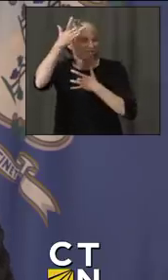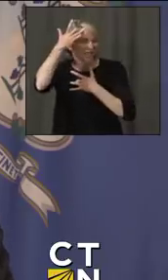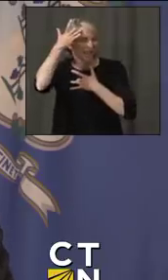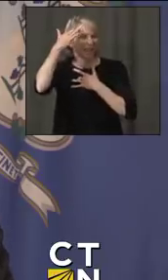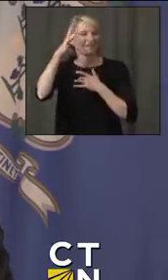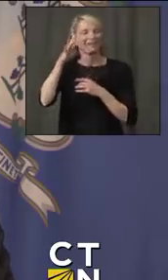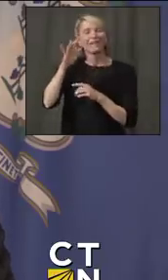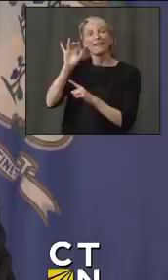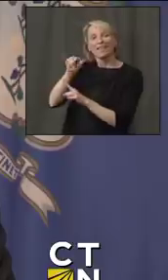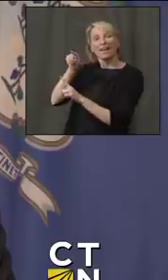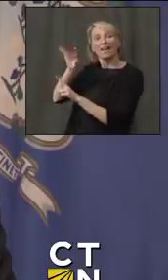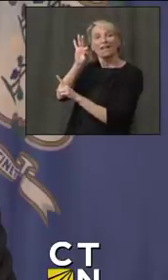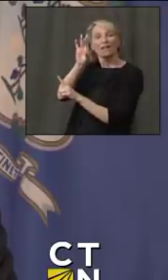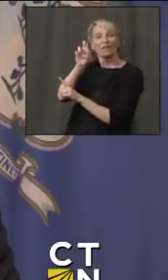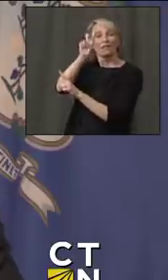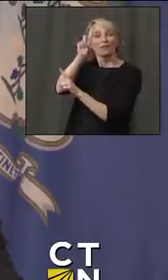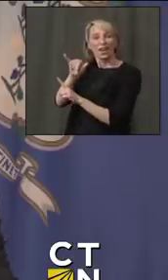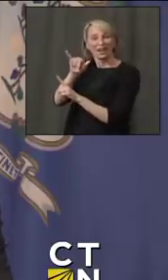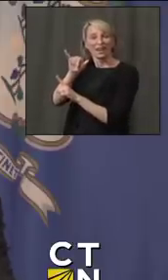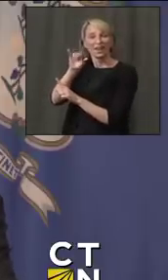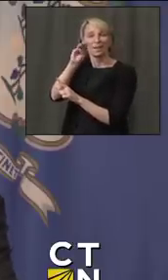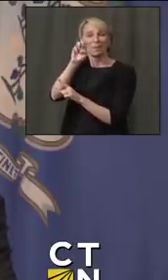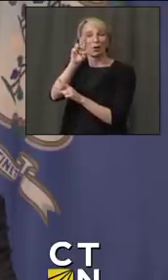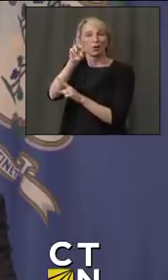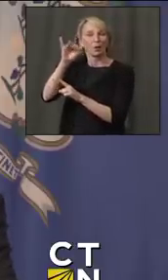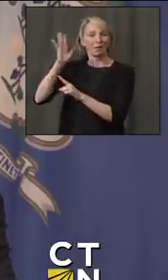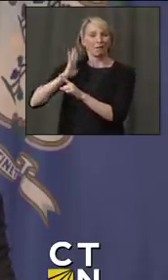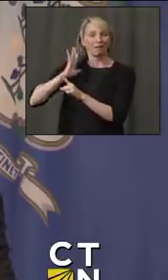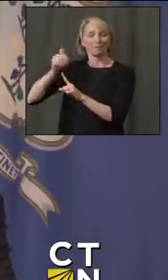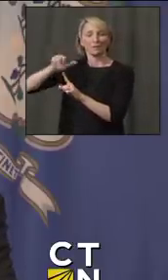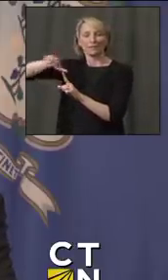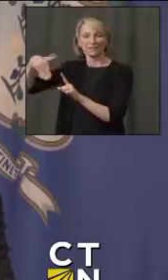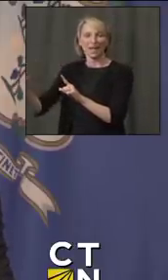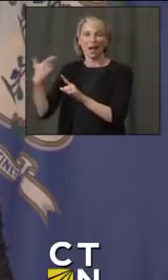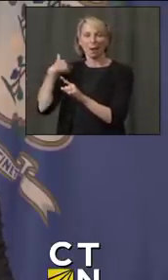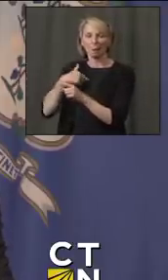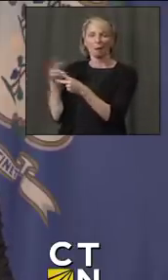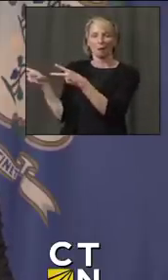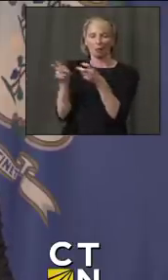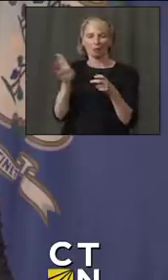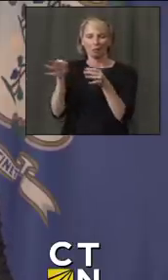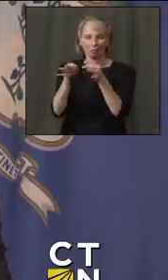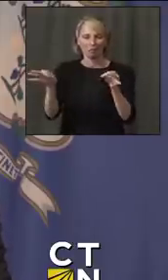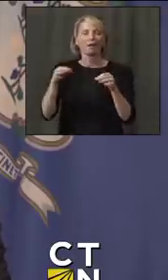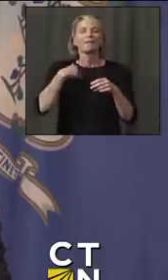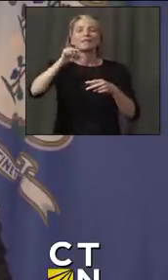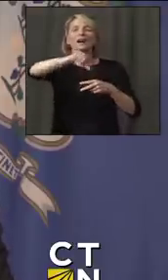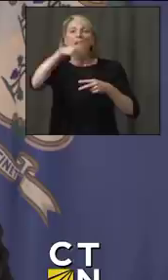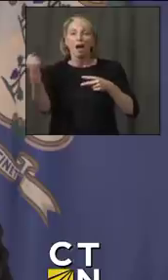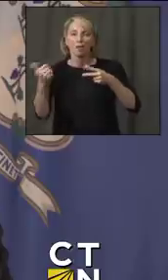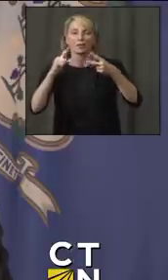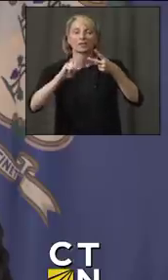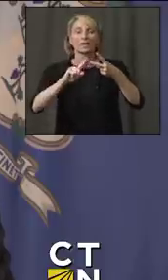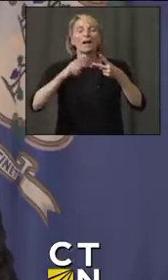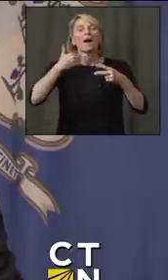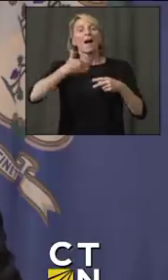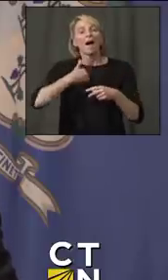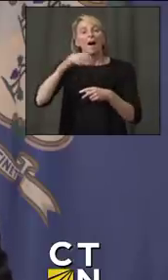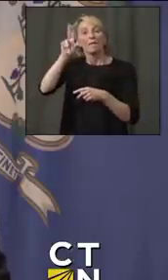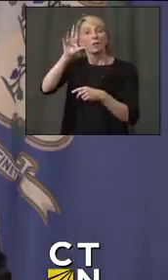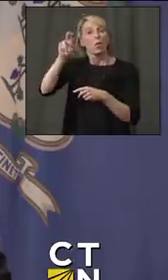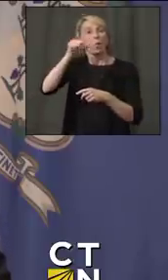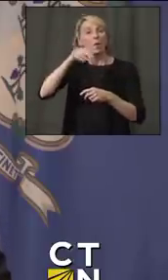but that's Freddie Mercury's submission. And Max, the other submission is by Gino Auriemma, the great coach of the UConn